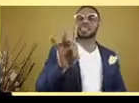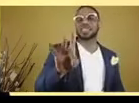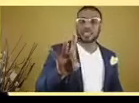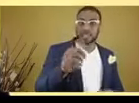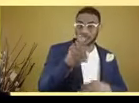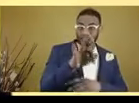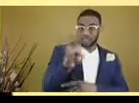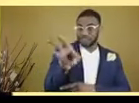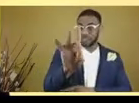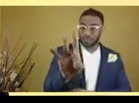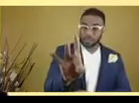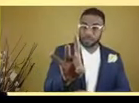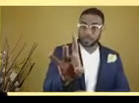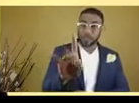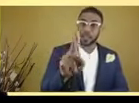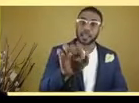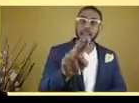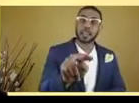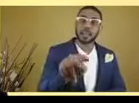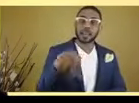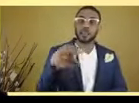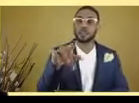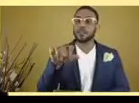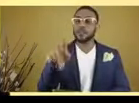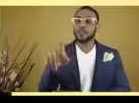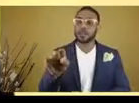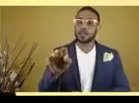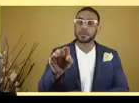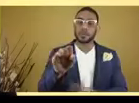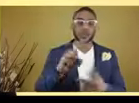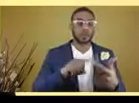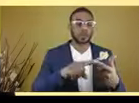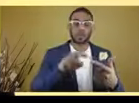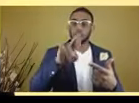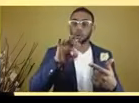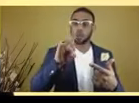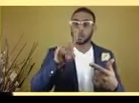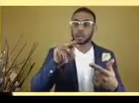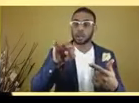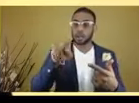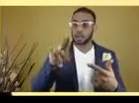1968, Kevin Phillips, Richard Nixon,